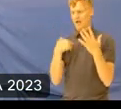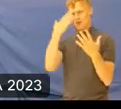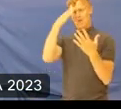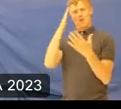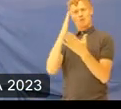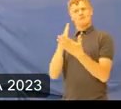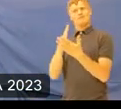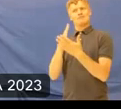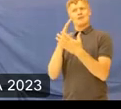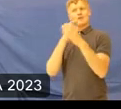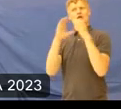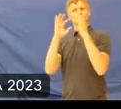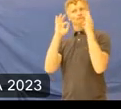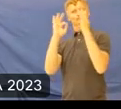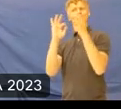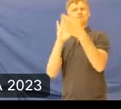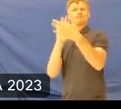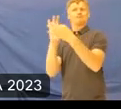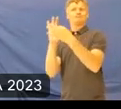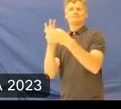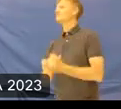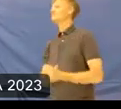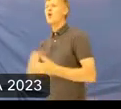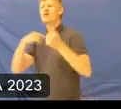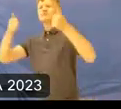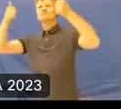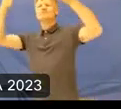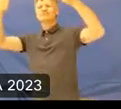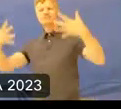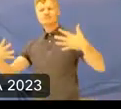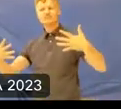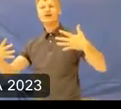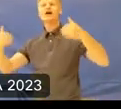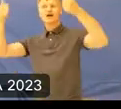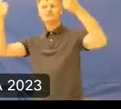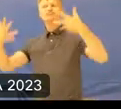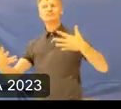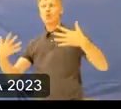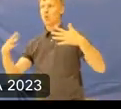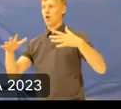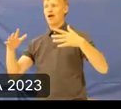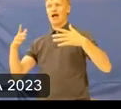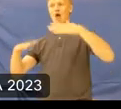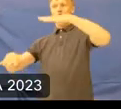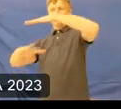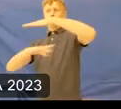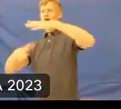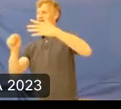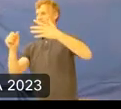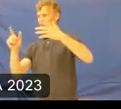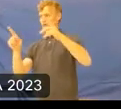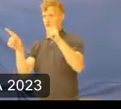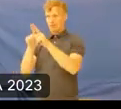And for all of these, there's the question of the cross-cultural applicability of all of the tricks. And I think given